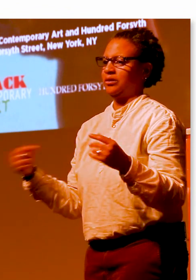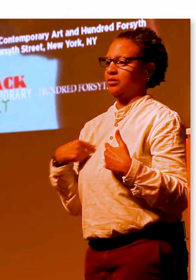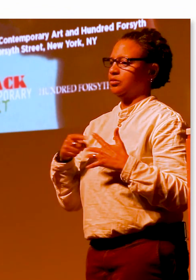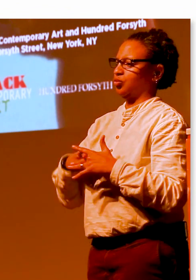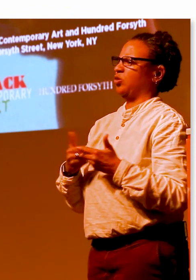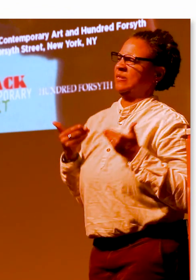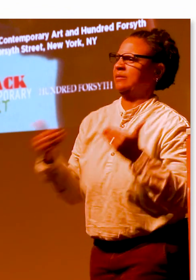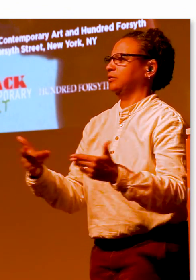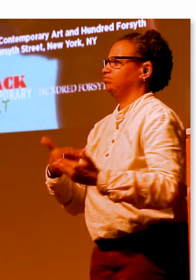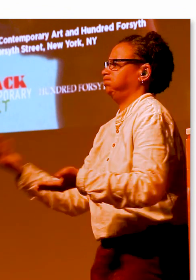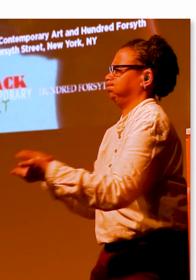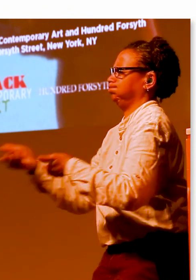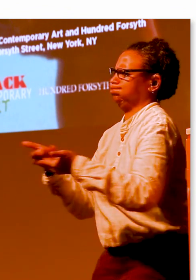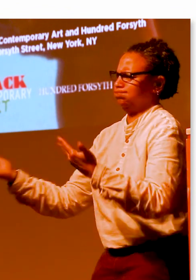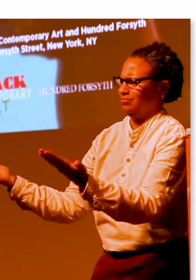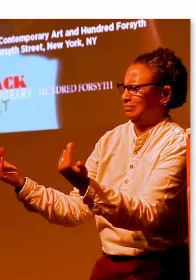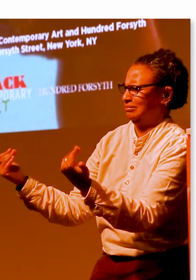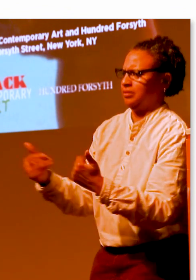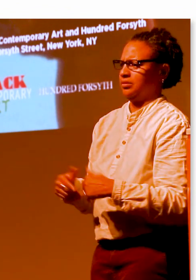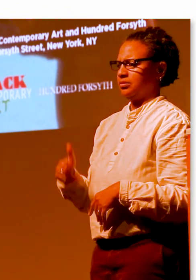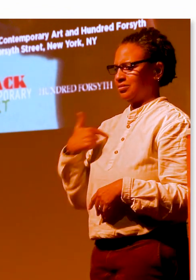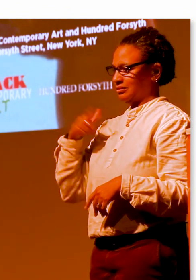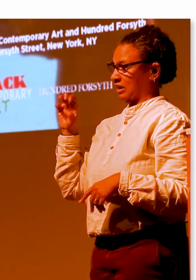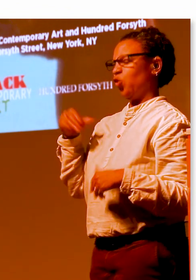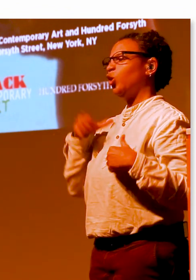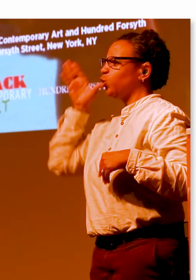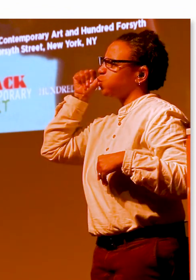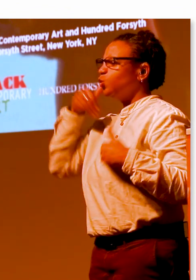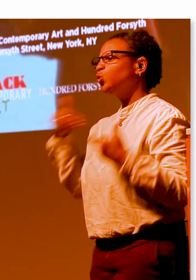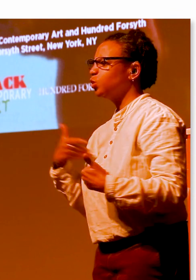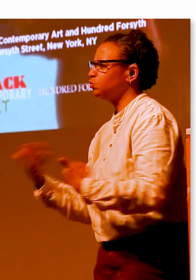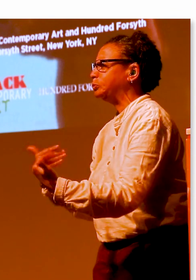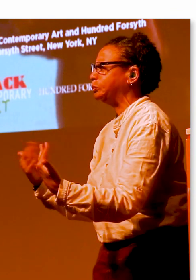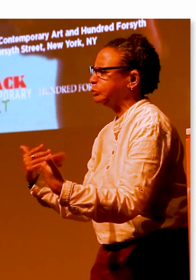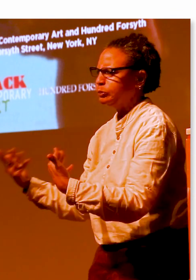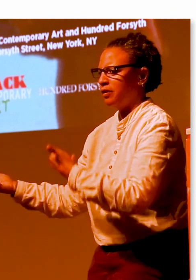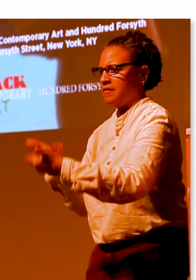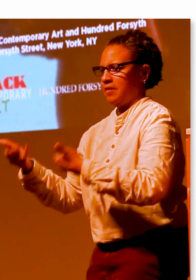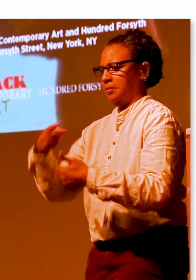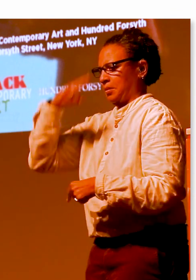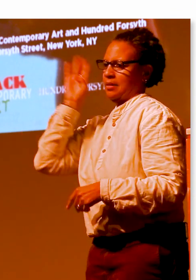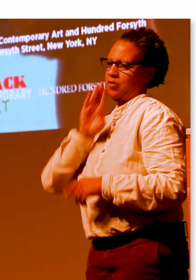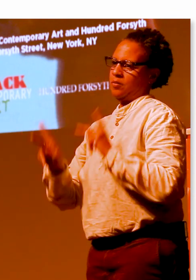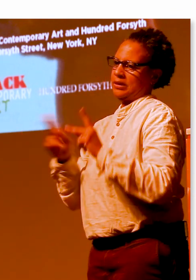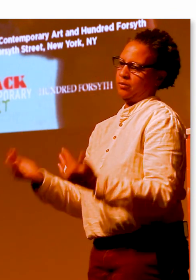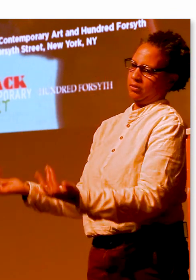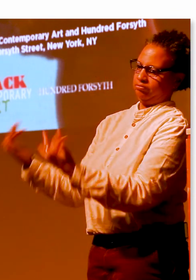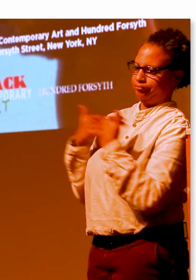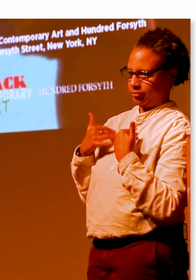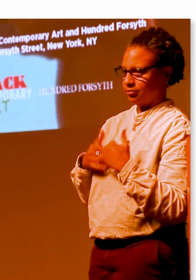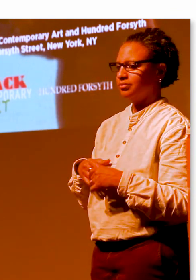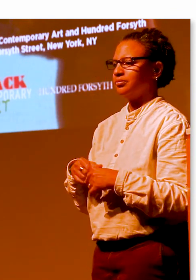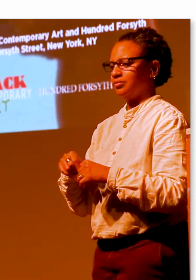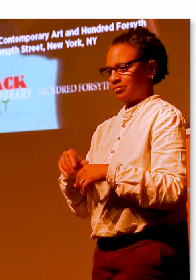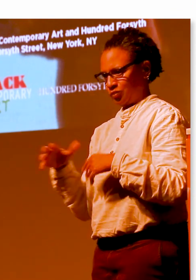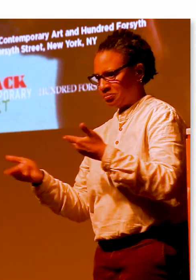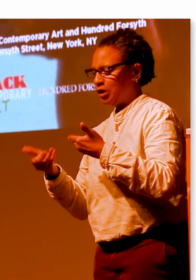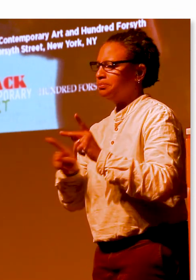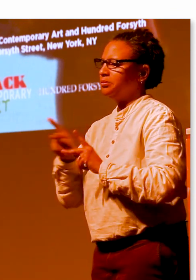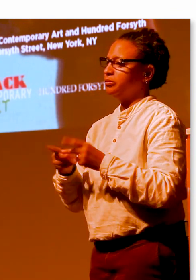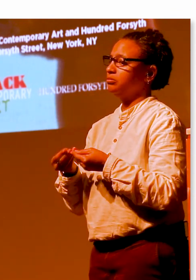was like, I want to bring people, and so I showed up and invited people, gave them free tickets to the museum for an afternoon